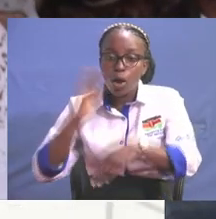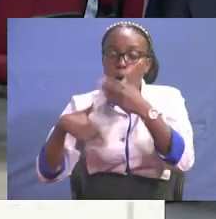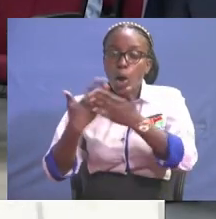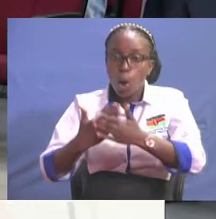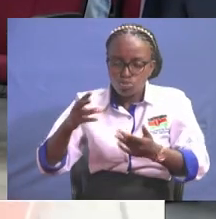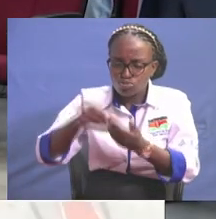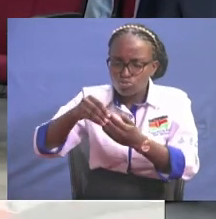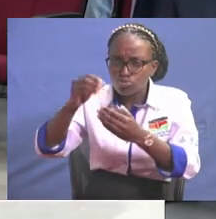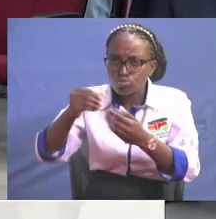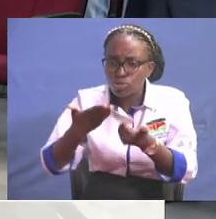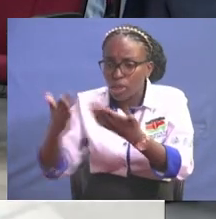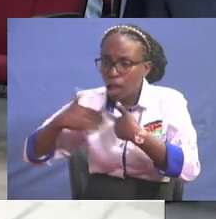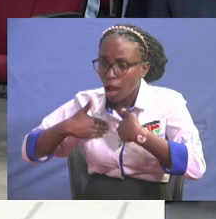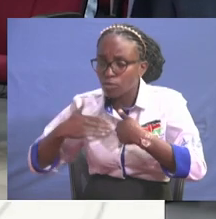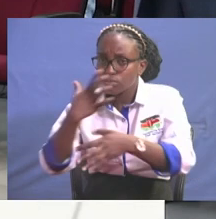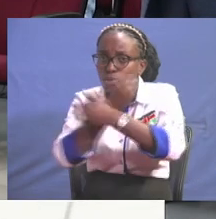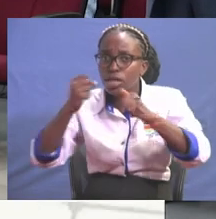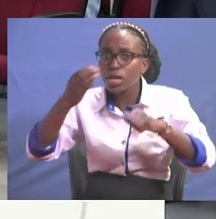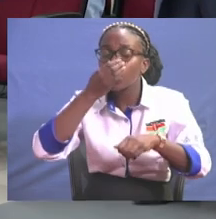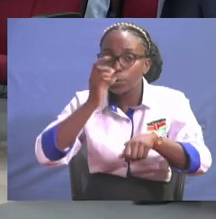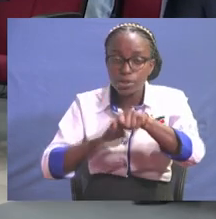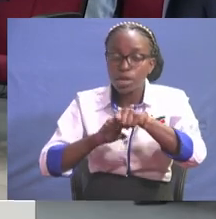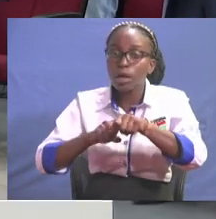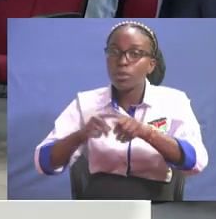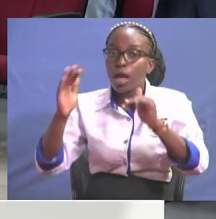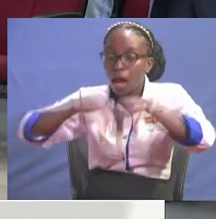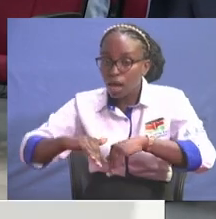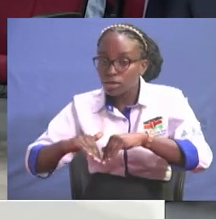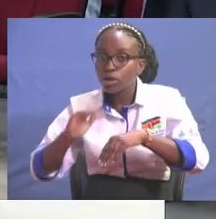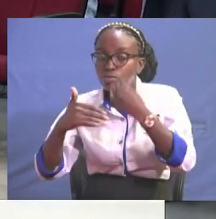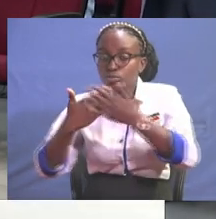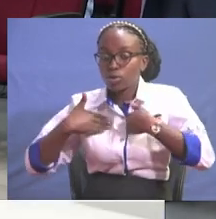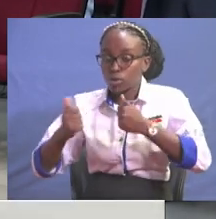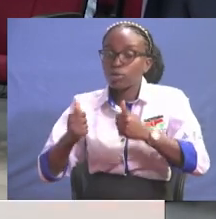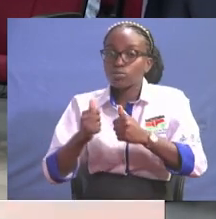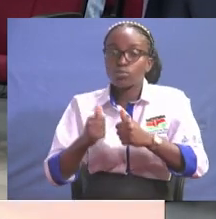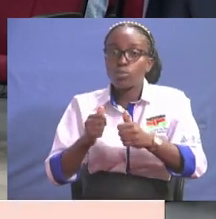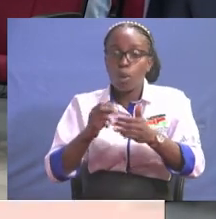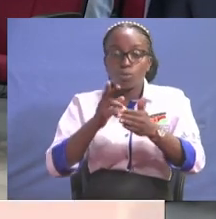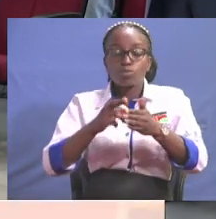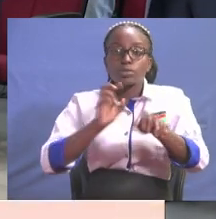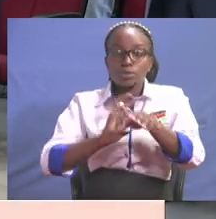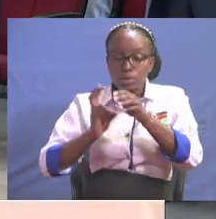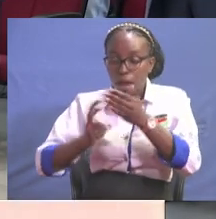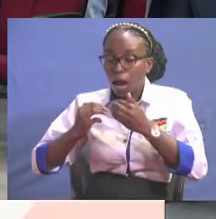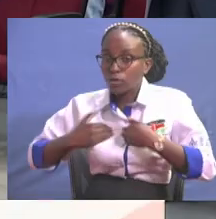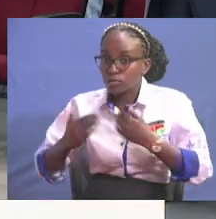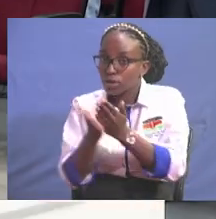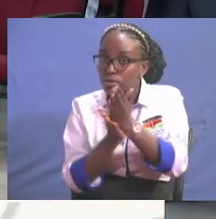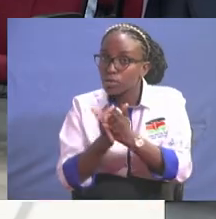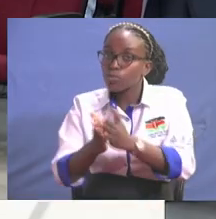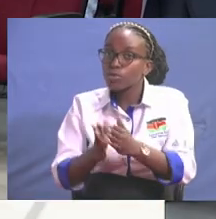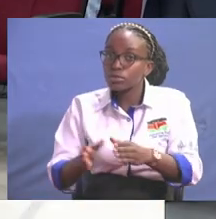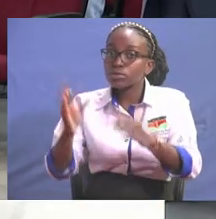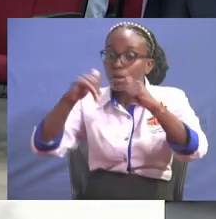kuchaguliwa. President William Ruto, who was expected to attend the event, boycotted it and instead participated in a service at AIC